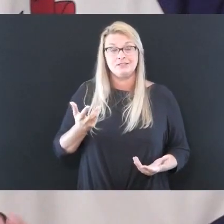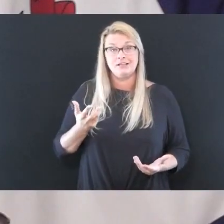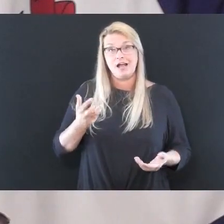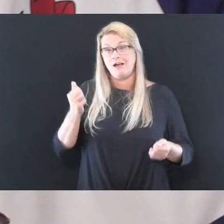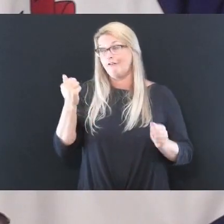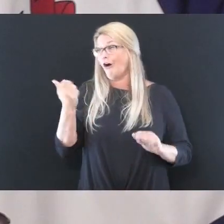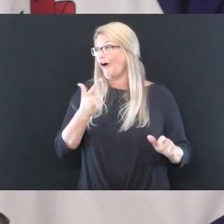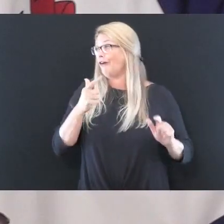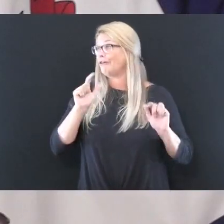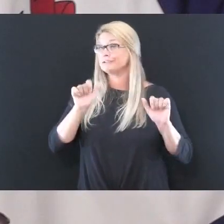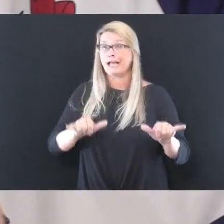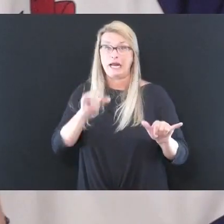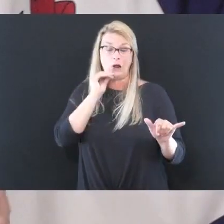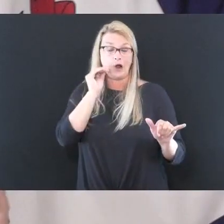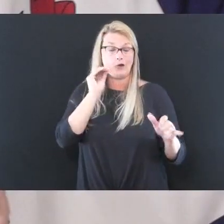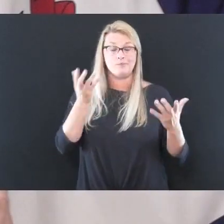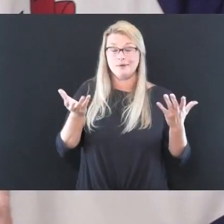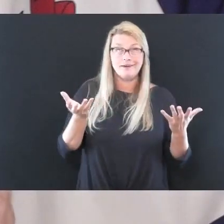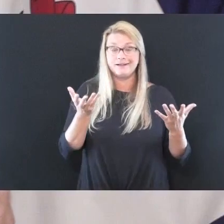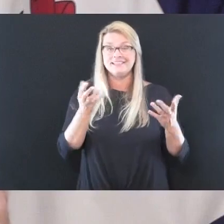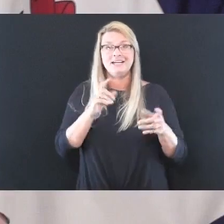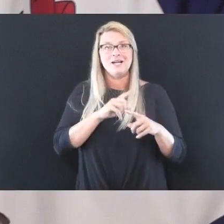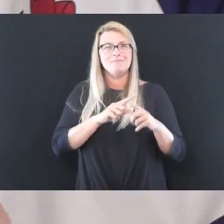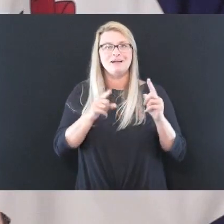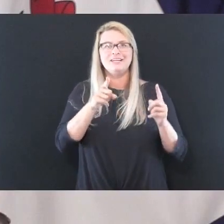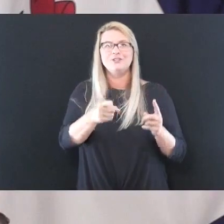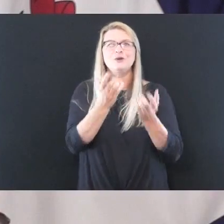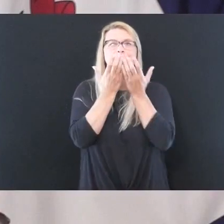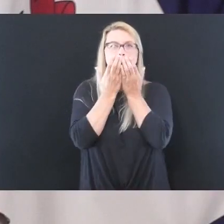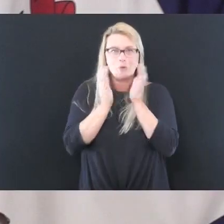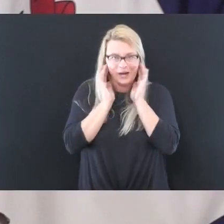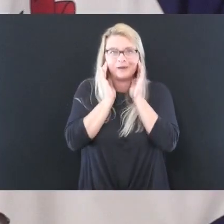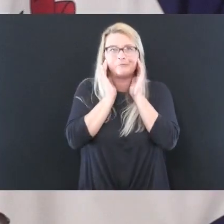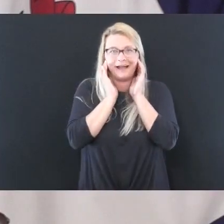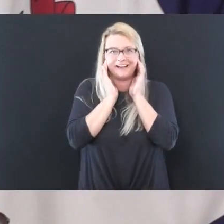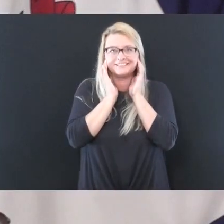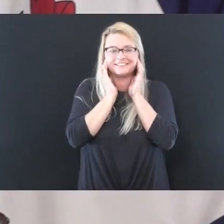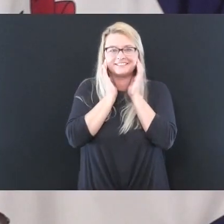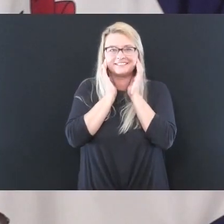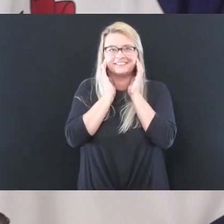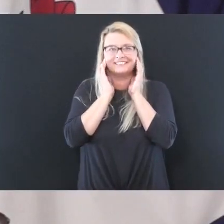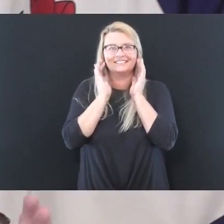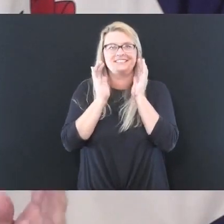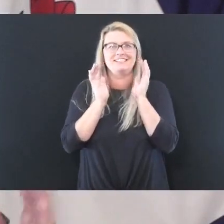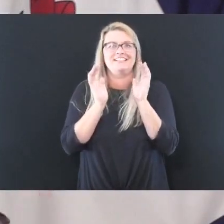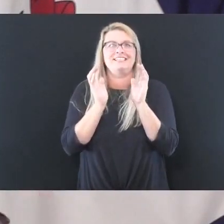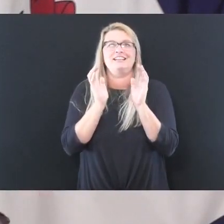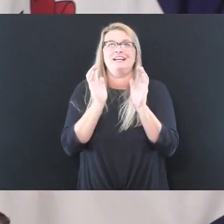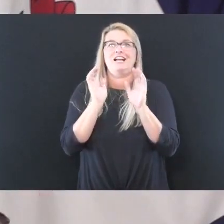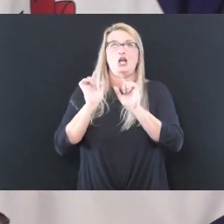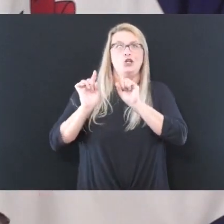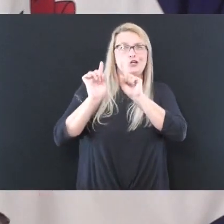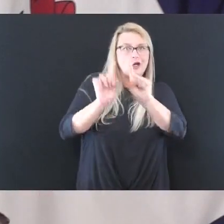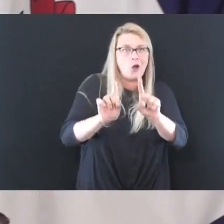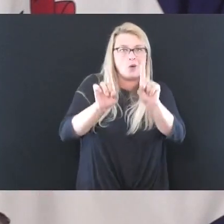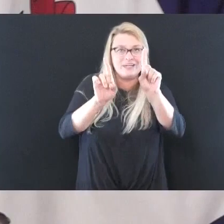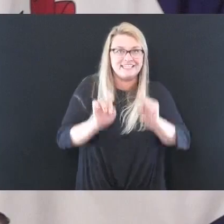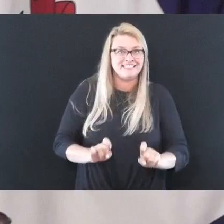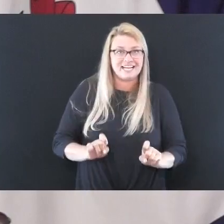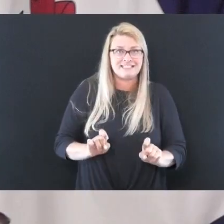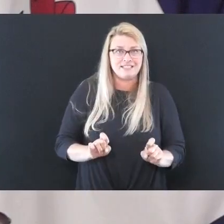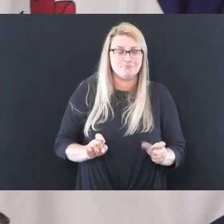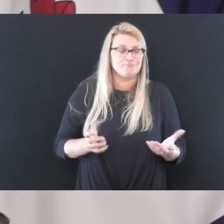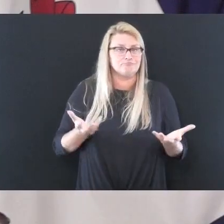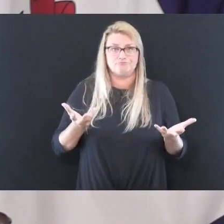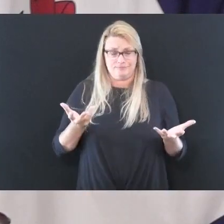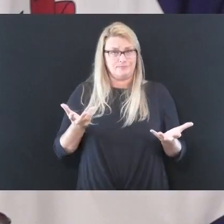home and everything, but absolutely, if you'll just wear your mask and come and get tested. We